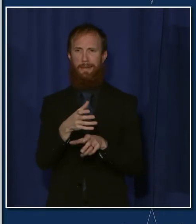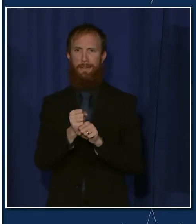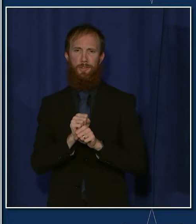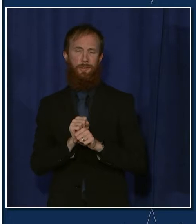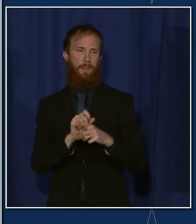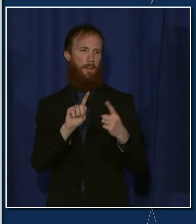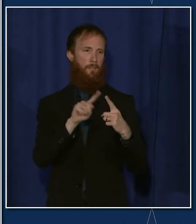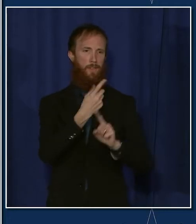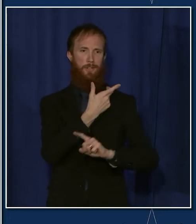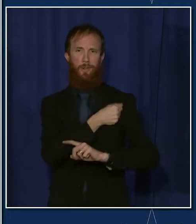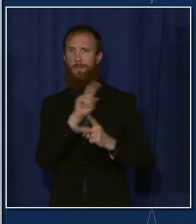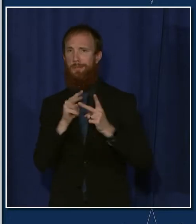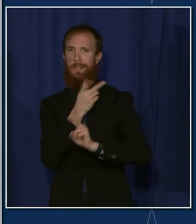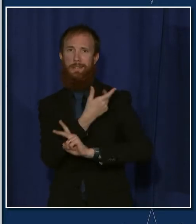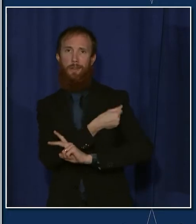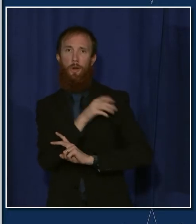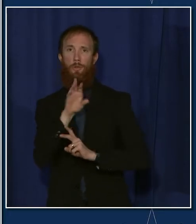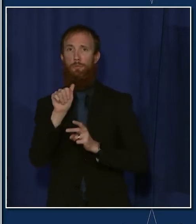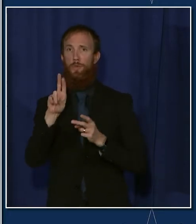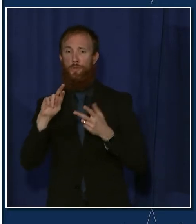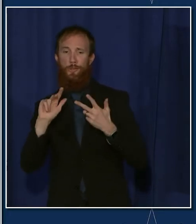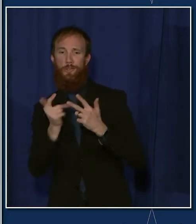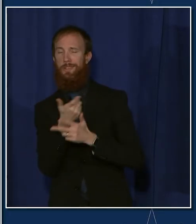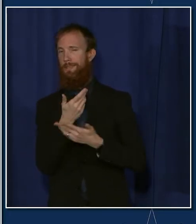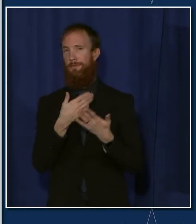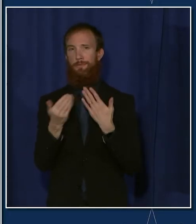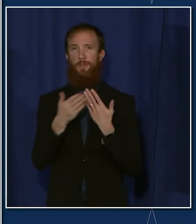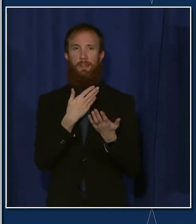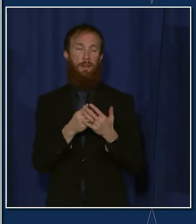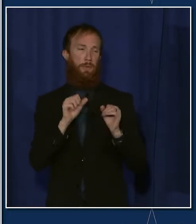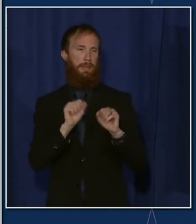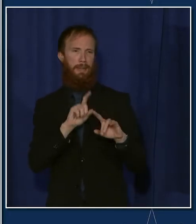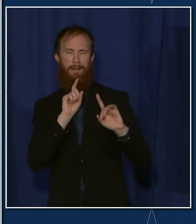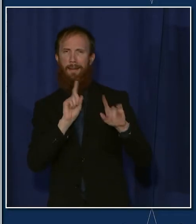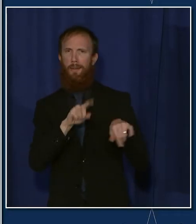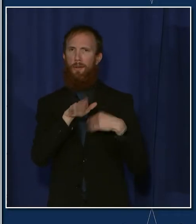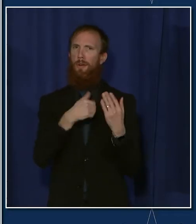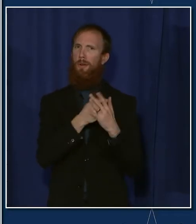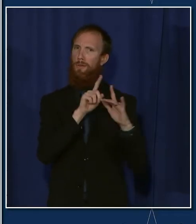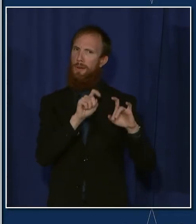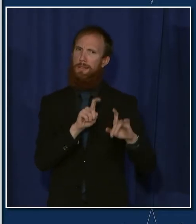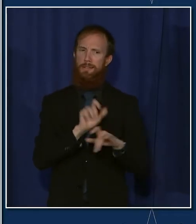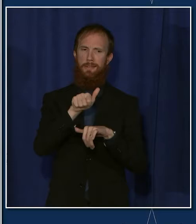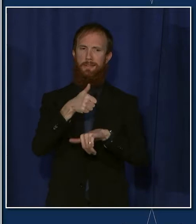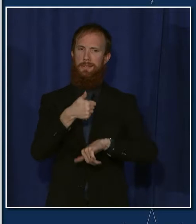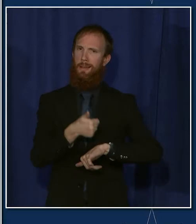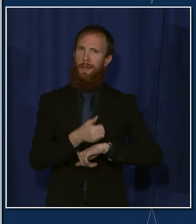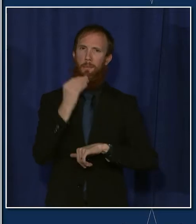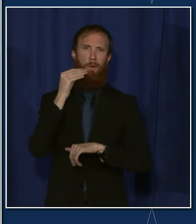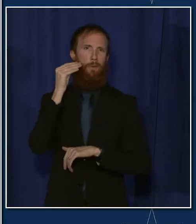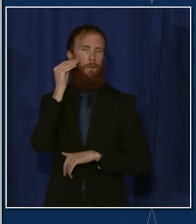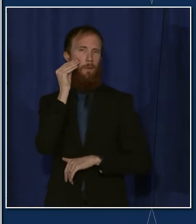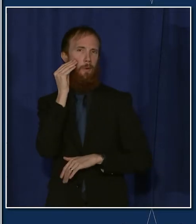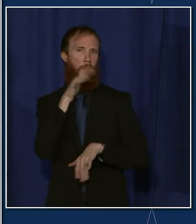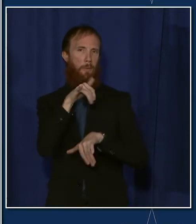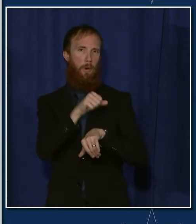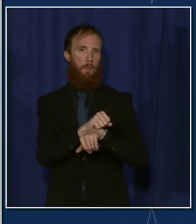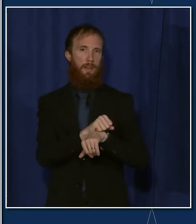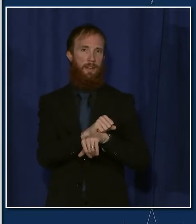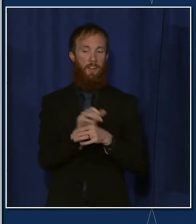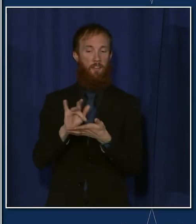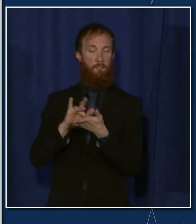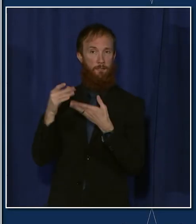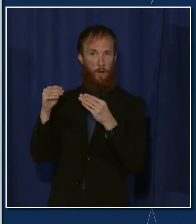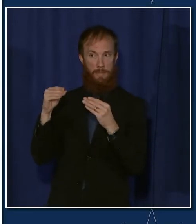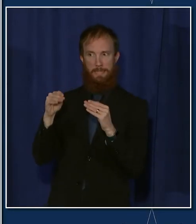figure out whatever question you have, we'll set you up with an at-home appointment. Pharmacies continue to be the #1 place by